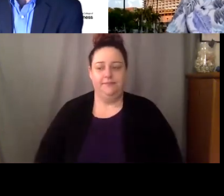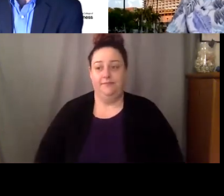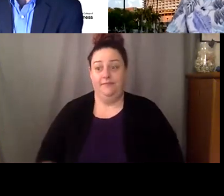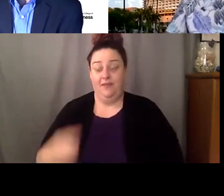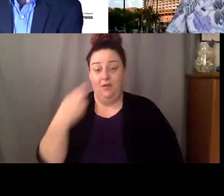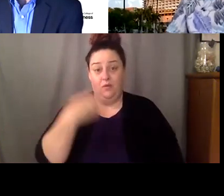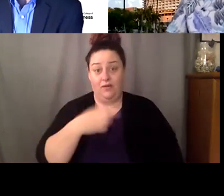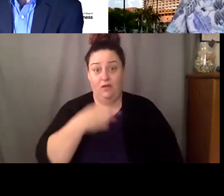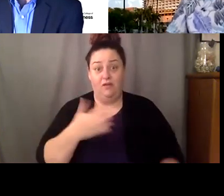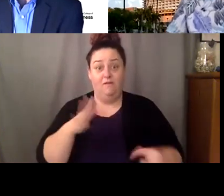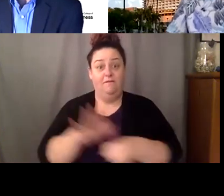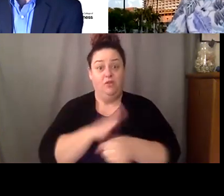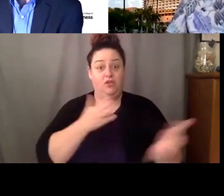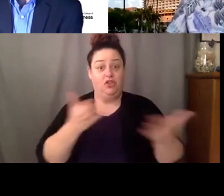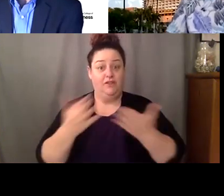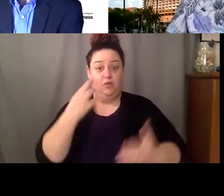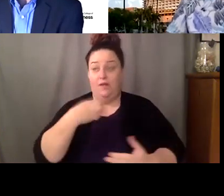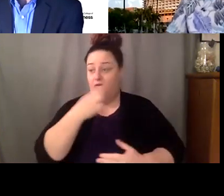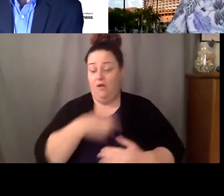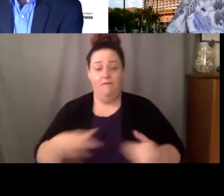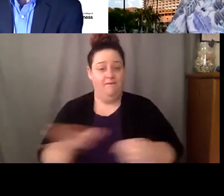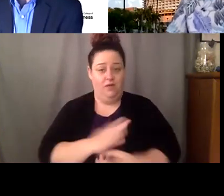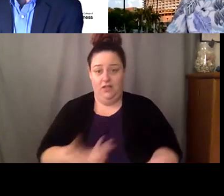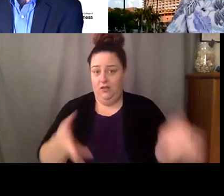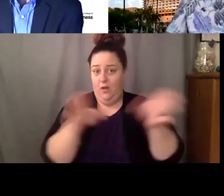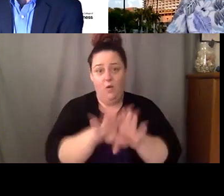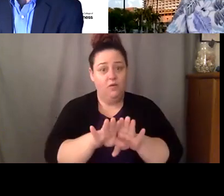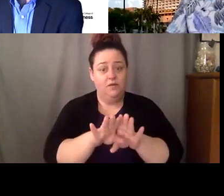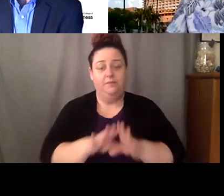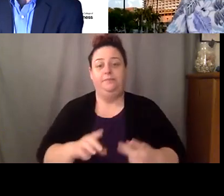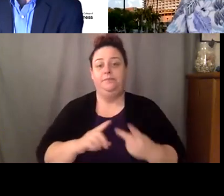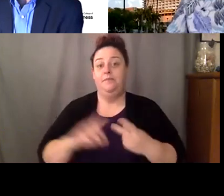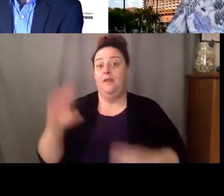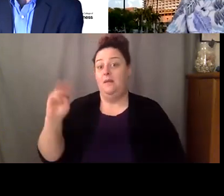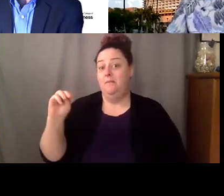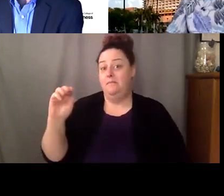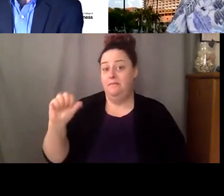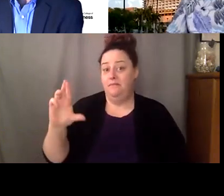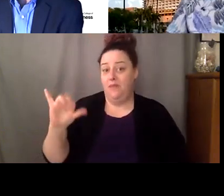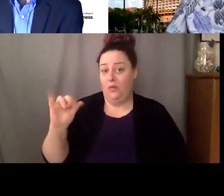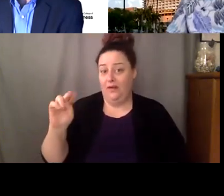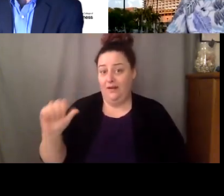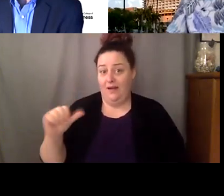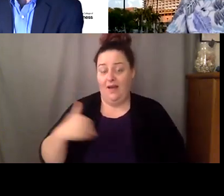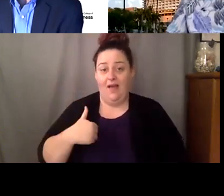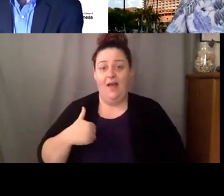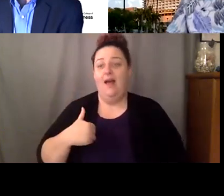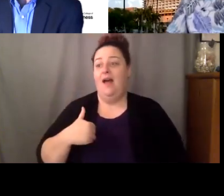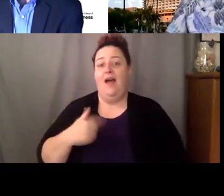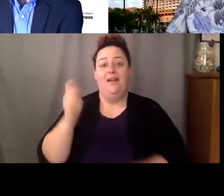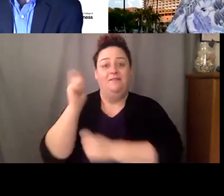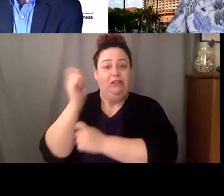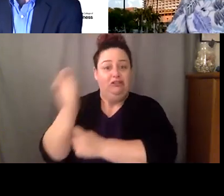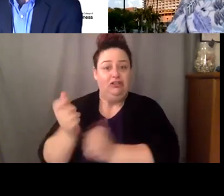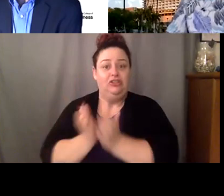Restaurant, the full service restaurant completely closed. The marina, which had liveaboards, fishing charters,